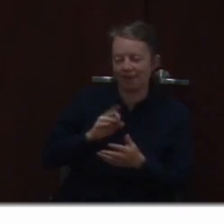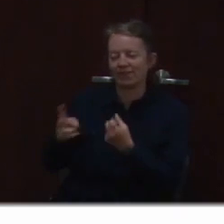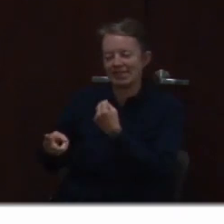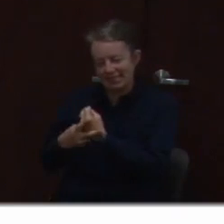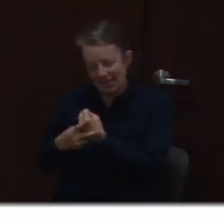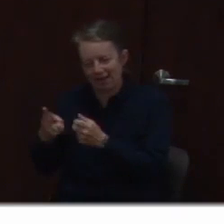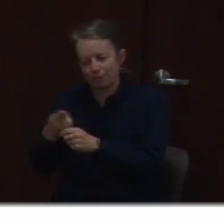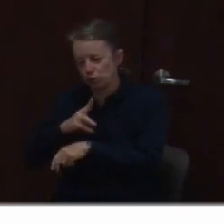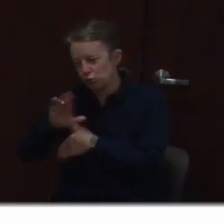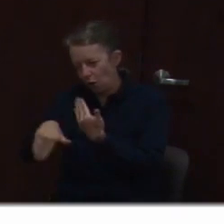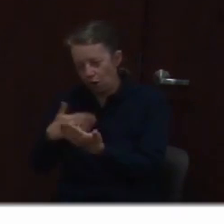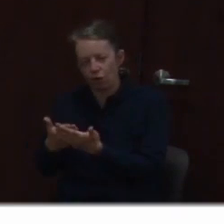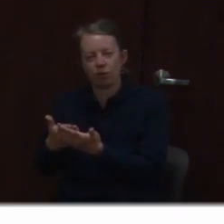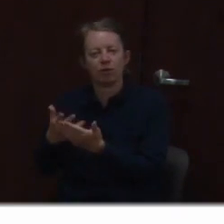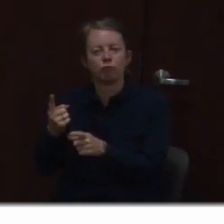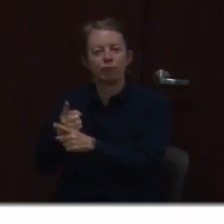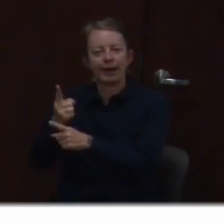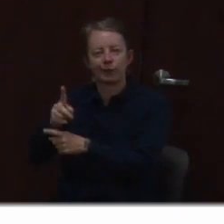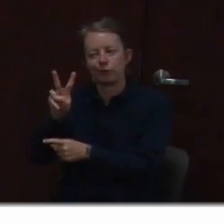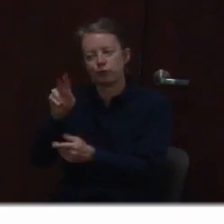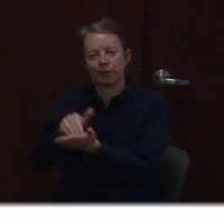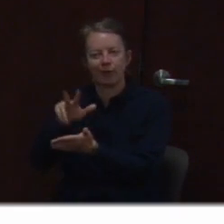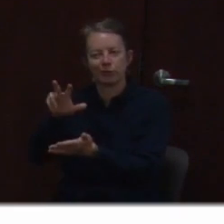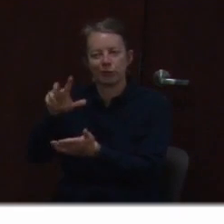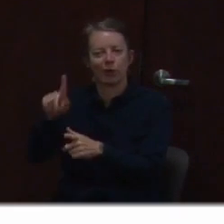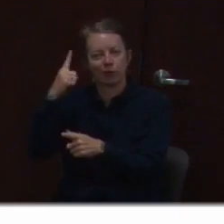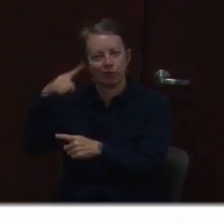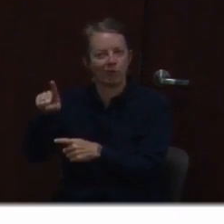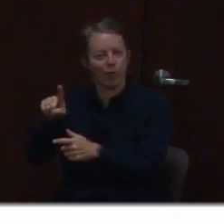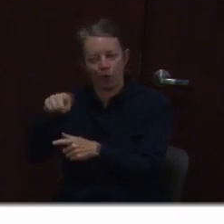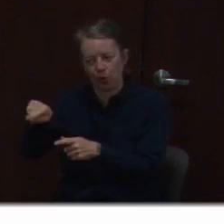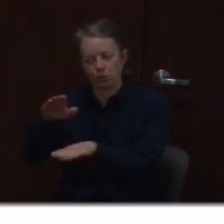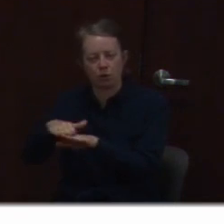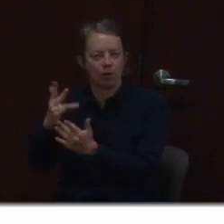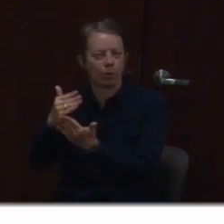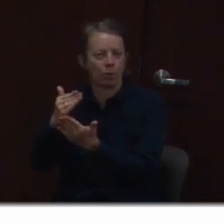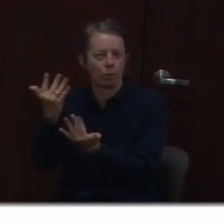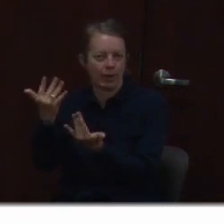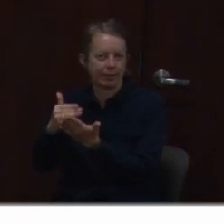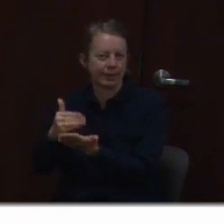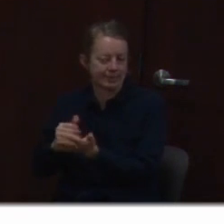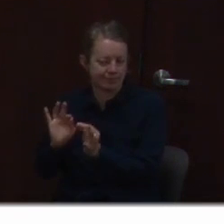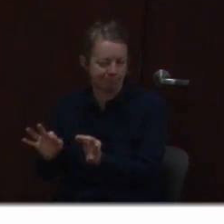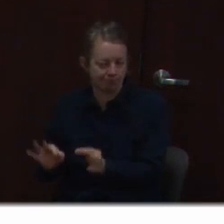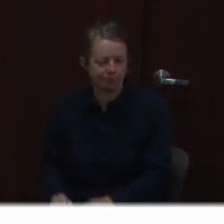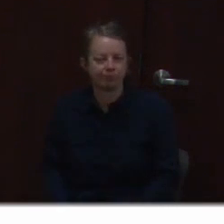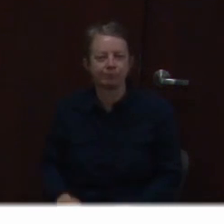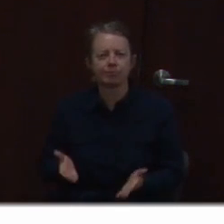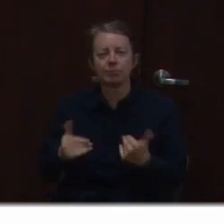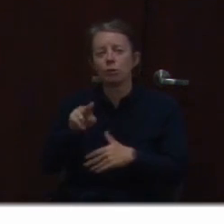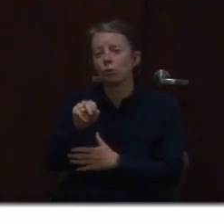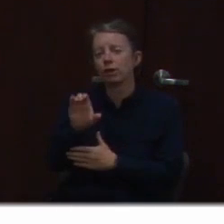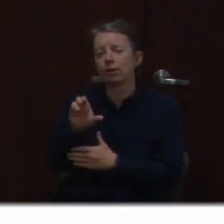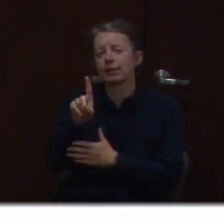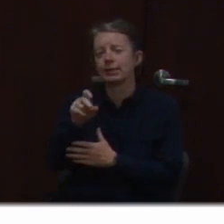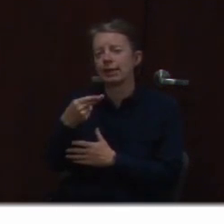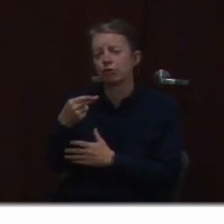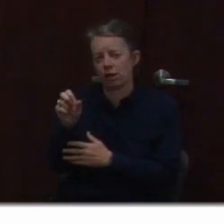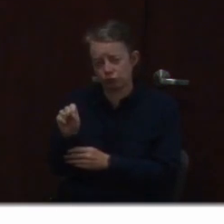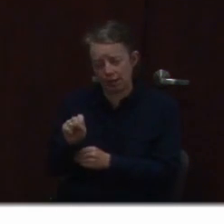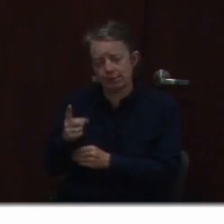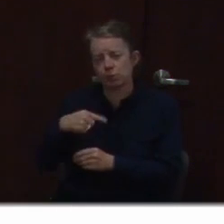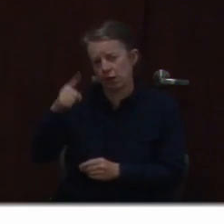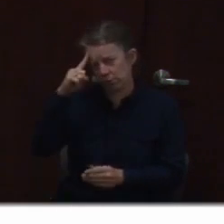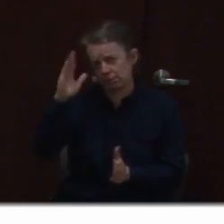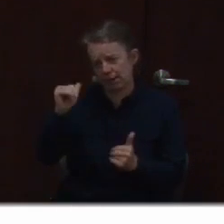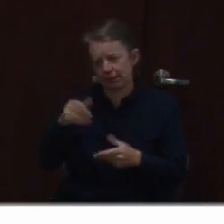those on there. And then North Carolina DHHS is expecting to send out